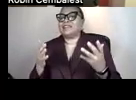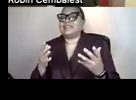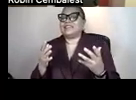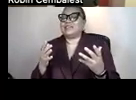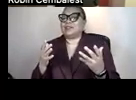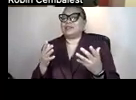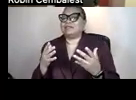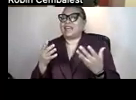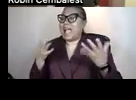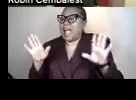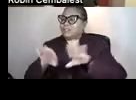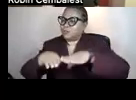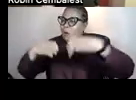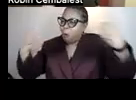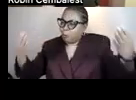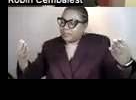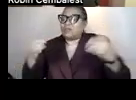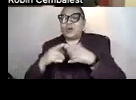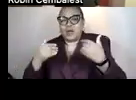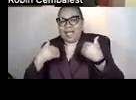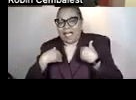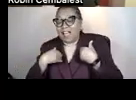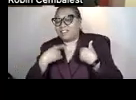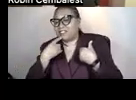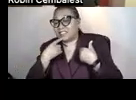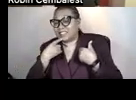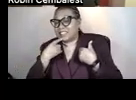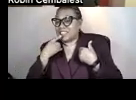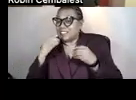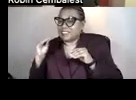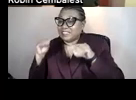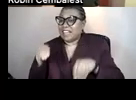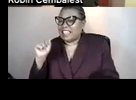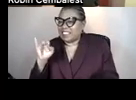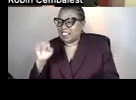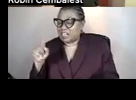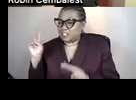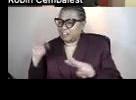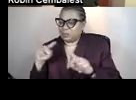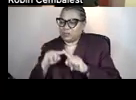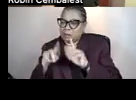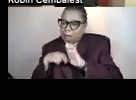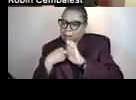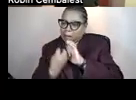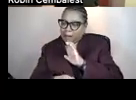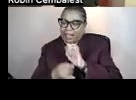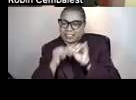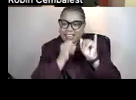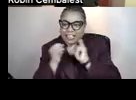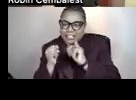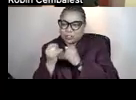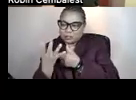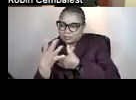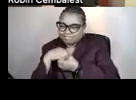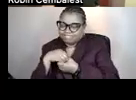After the opening, we're going to have, as I said, installation views, a deeper dive into individual